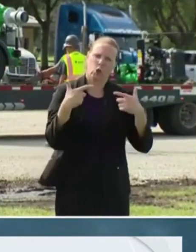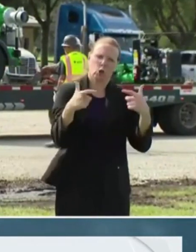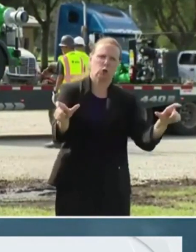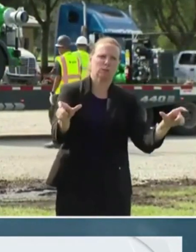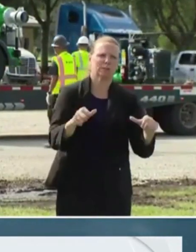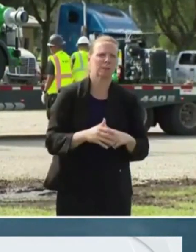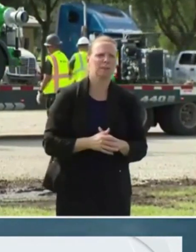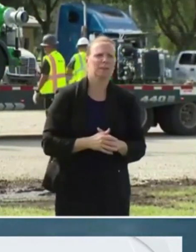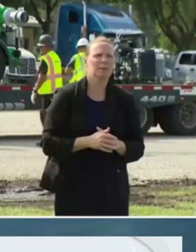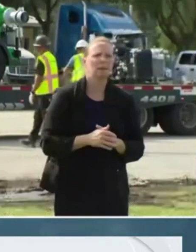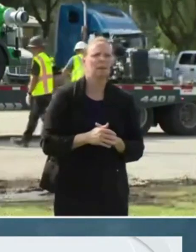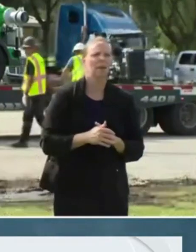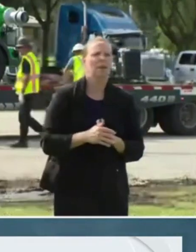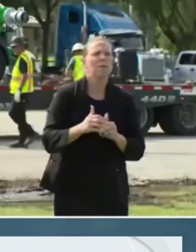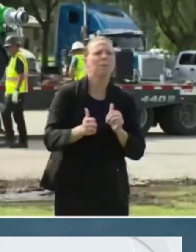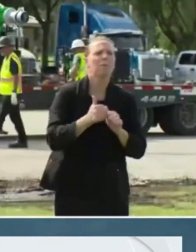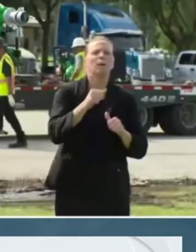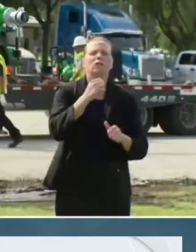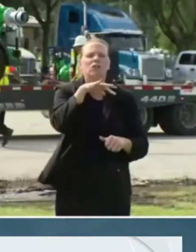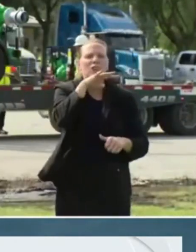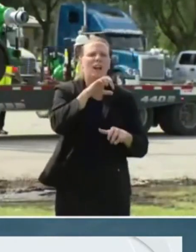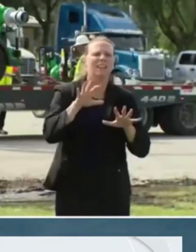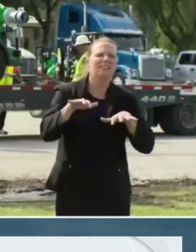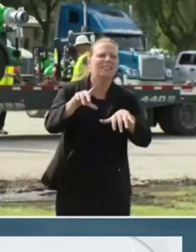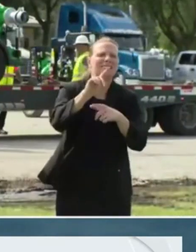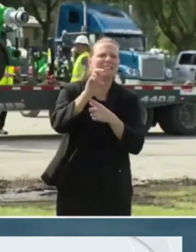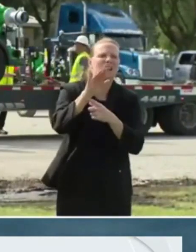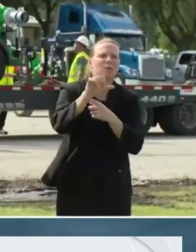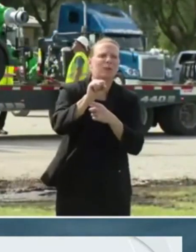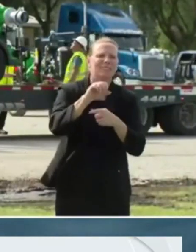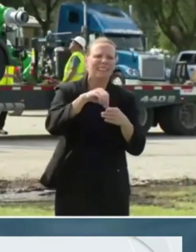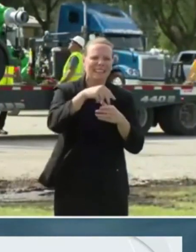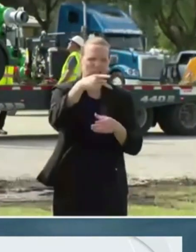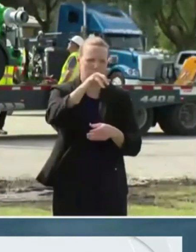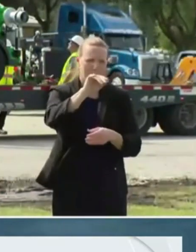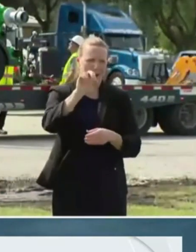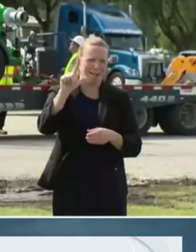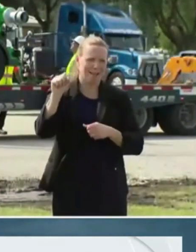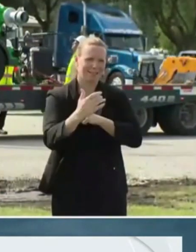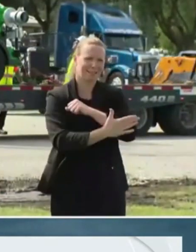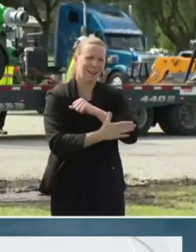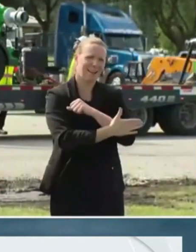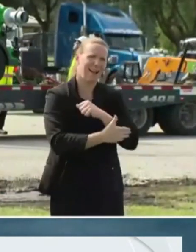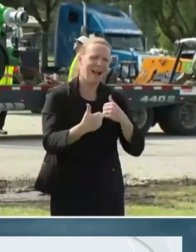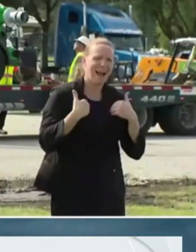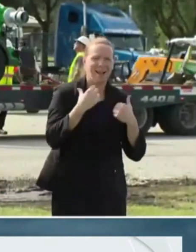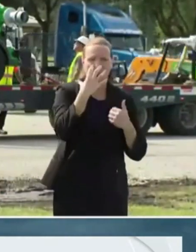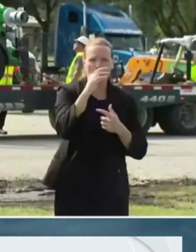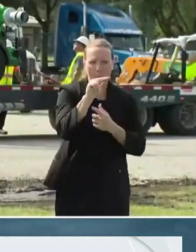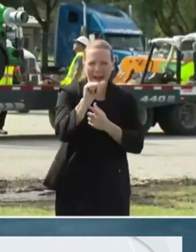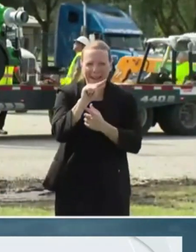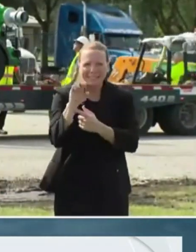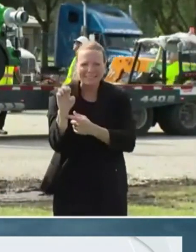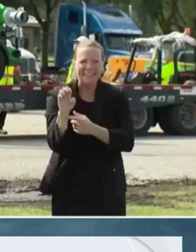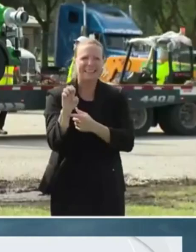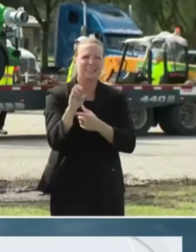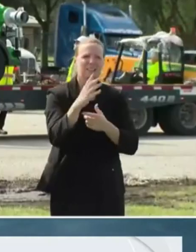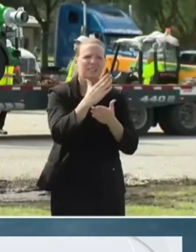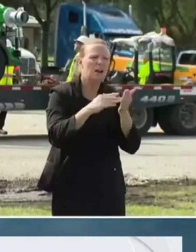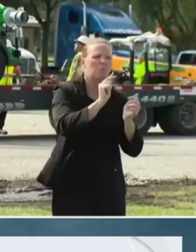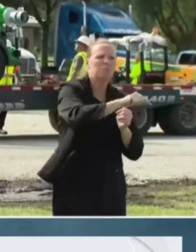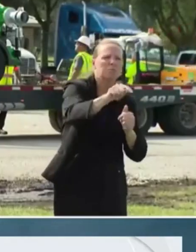probably in the Pinellas County beaches. You also had Manatee, the barrier islands like Anna Maria, a lot of debris. That was our initial